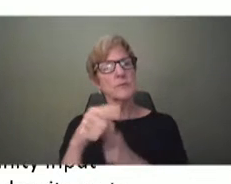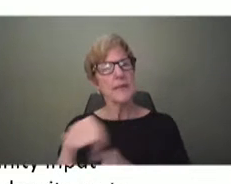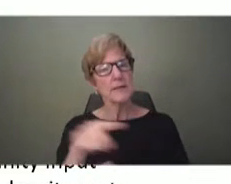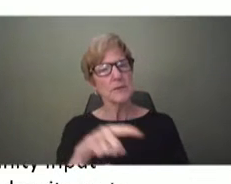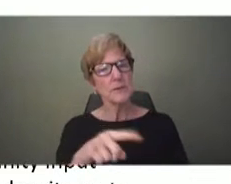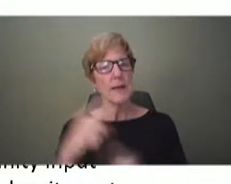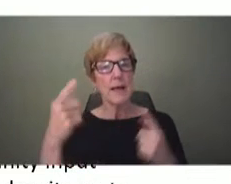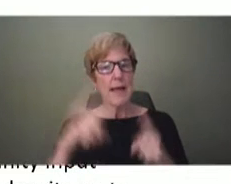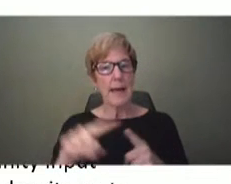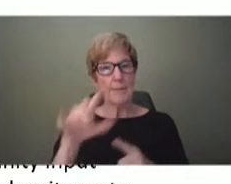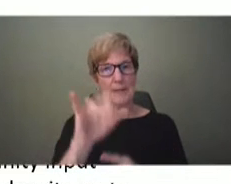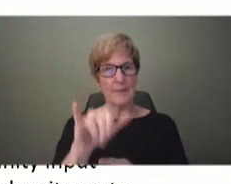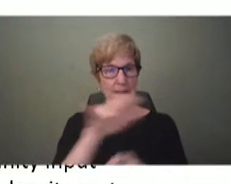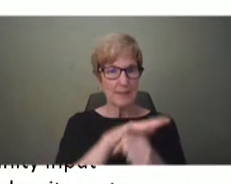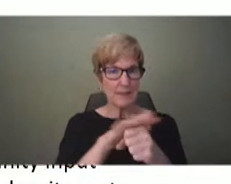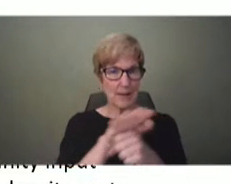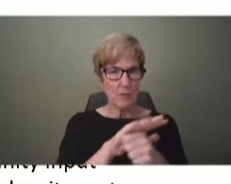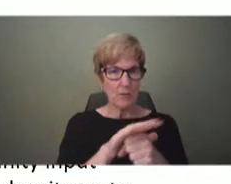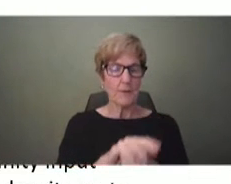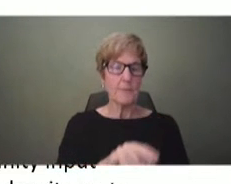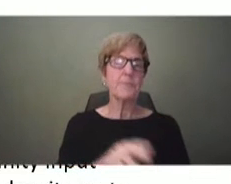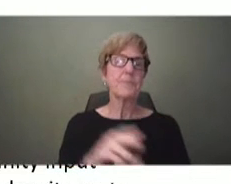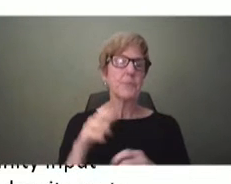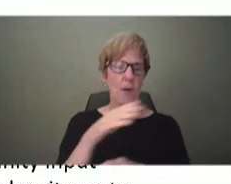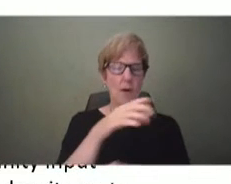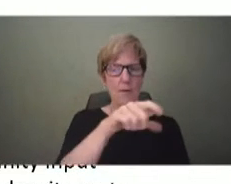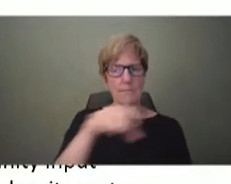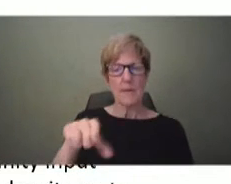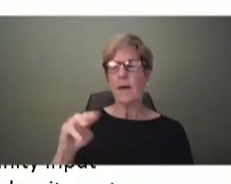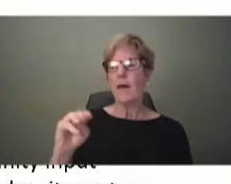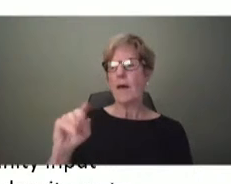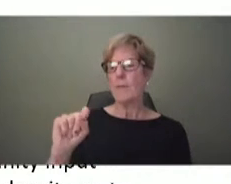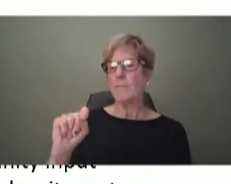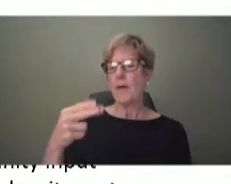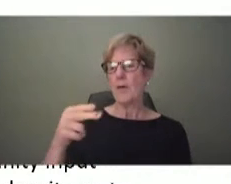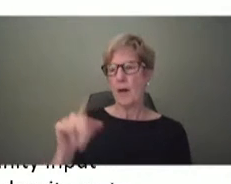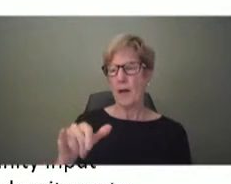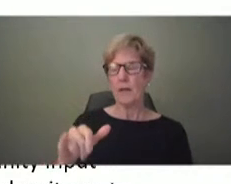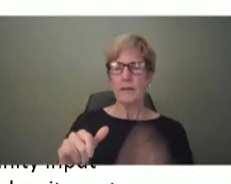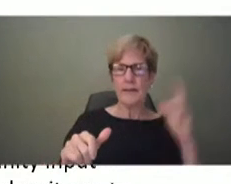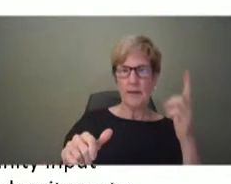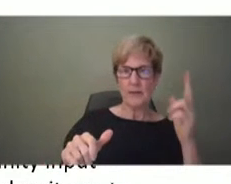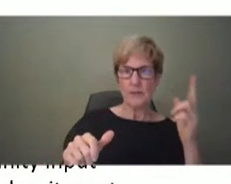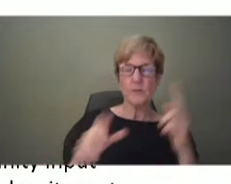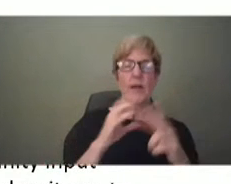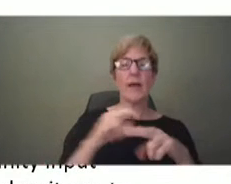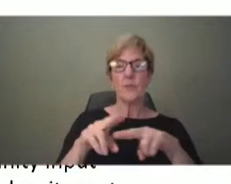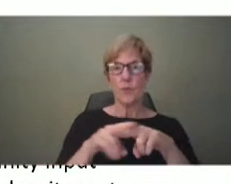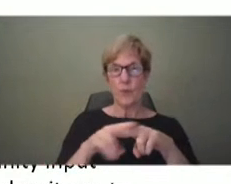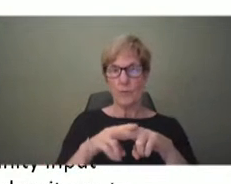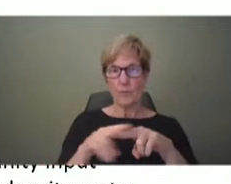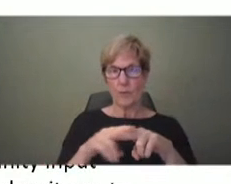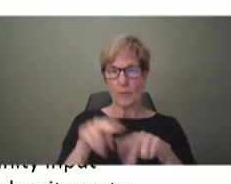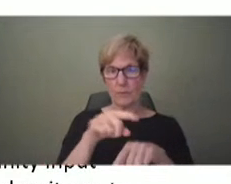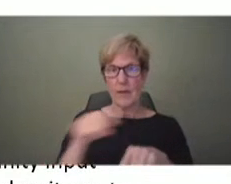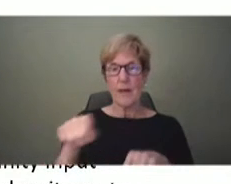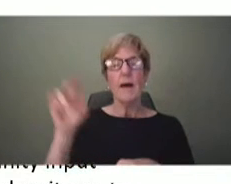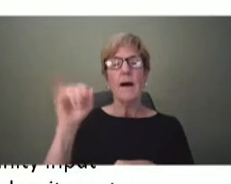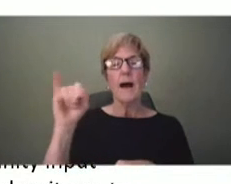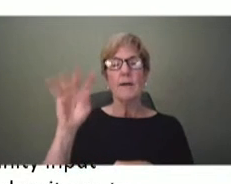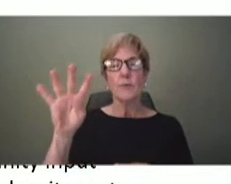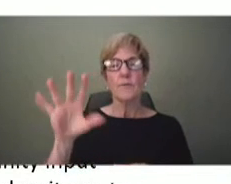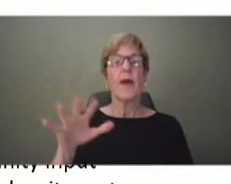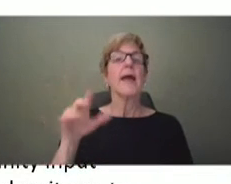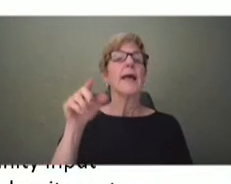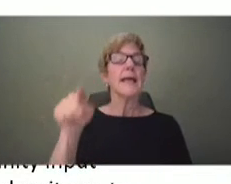this particular area along Mount Holly between Mount Holly unv and the railroad track and and the I45 it recommended